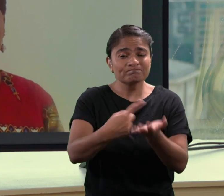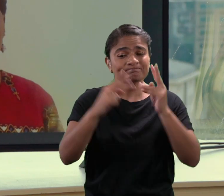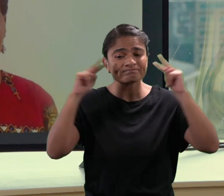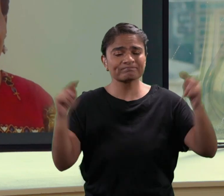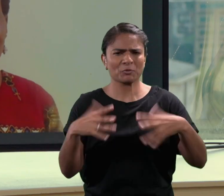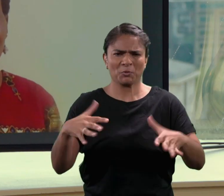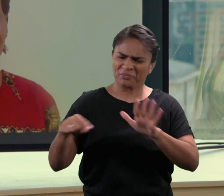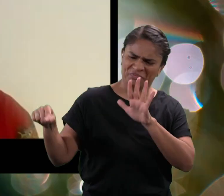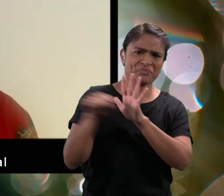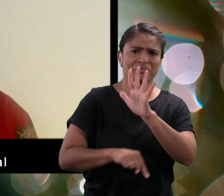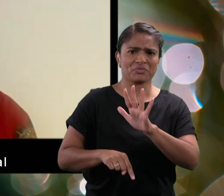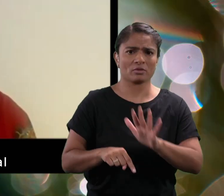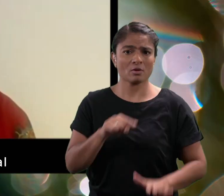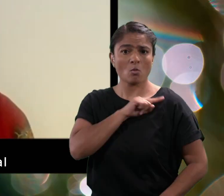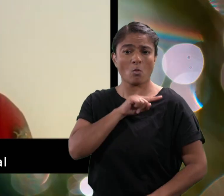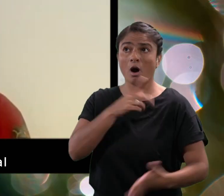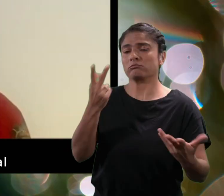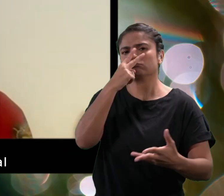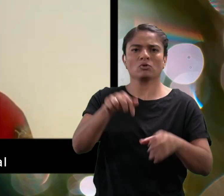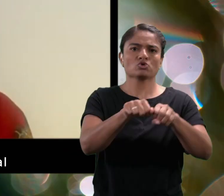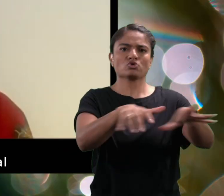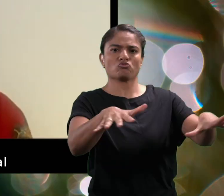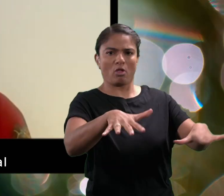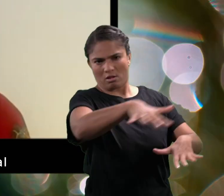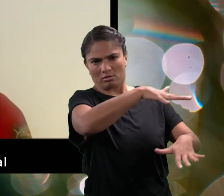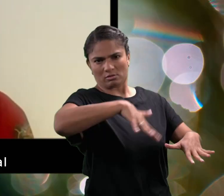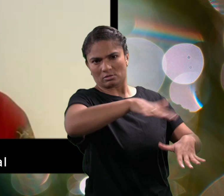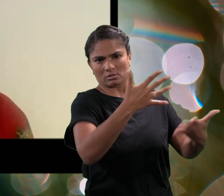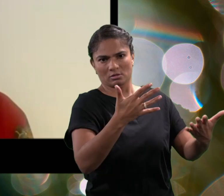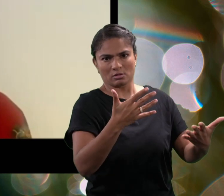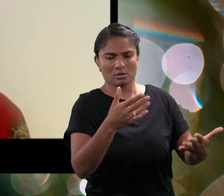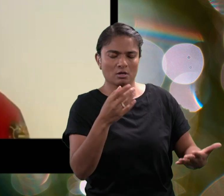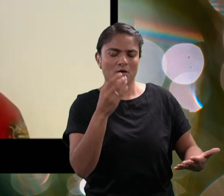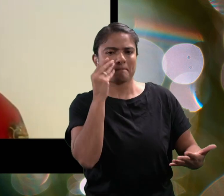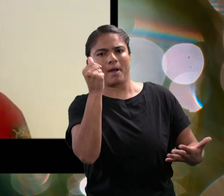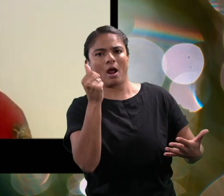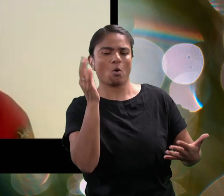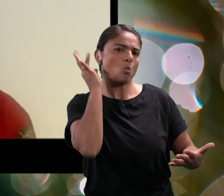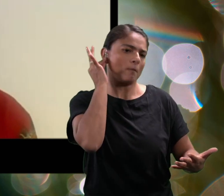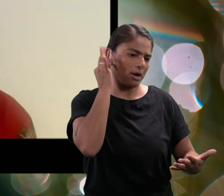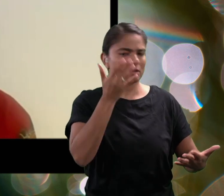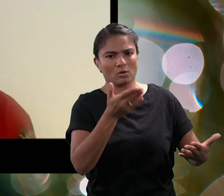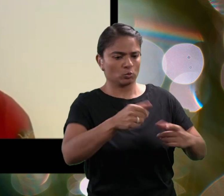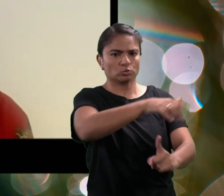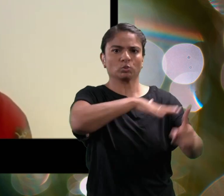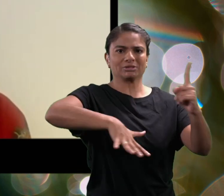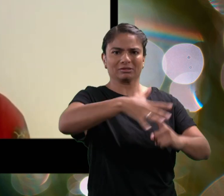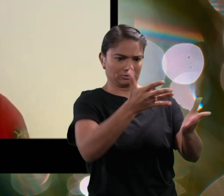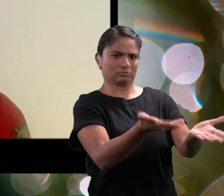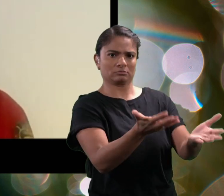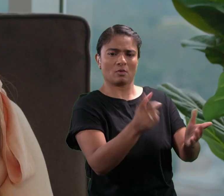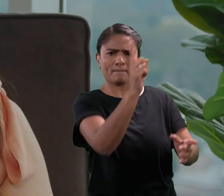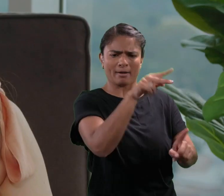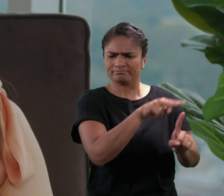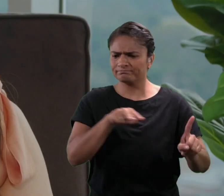are still quite negative, especially just looking at the general layman within the